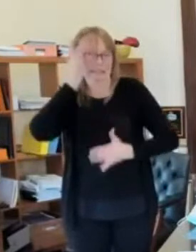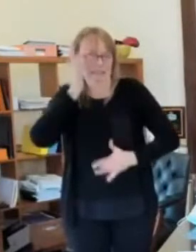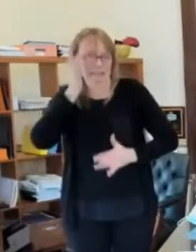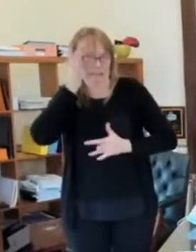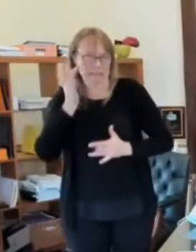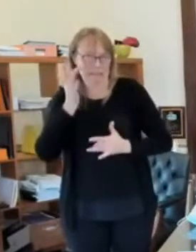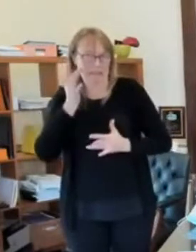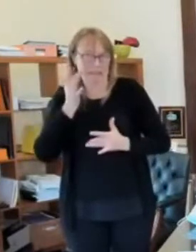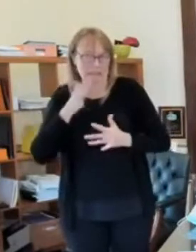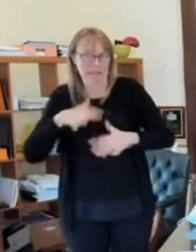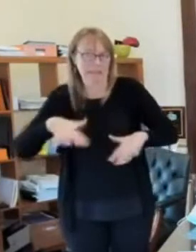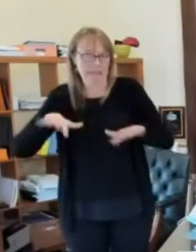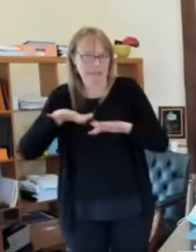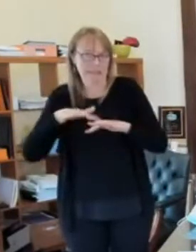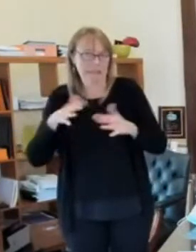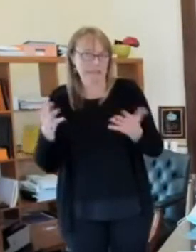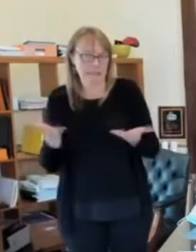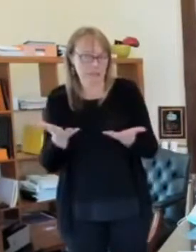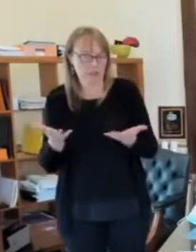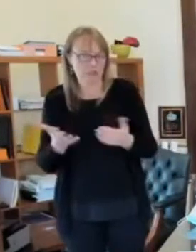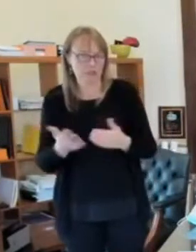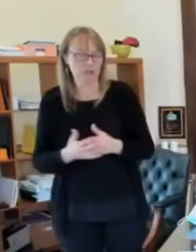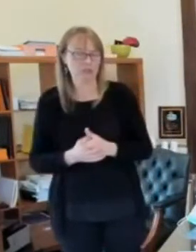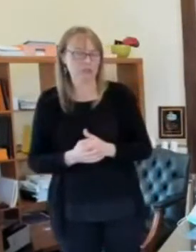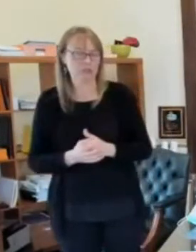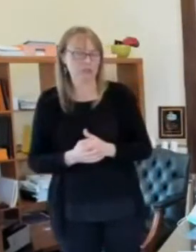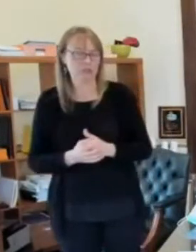in this case, this is a real decrease in the positivity rate.